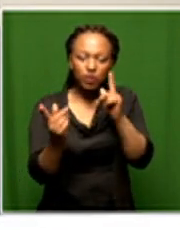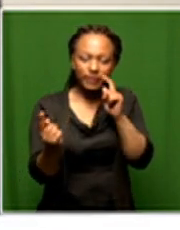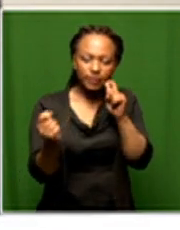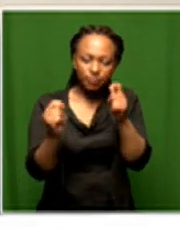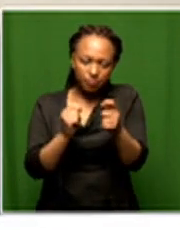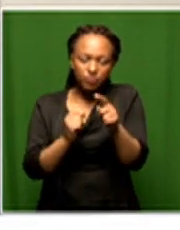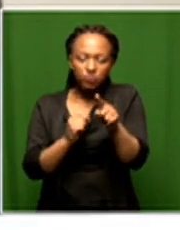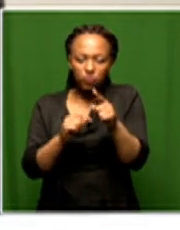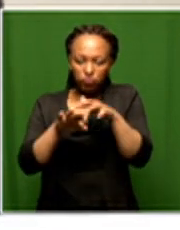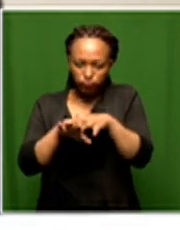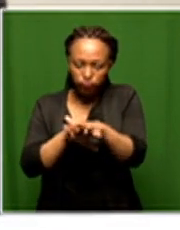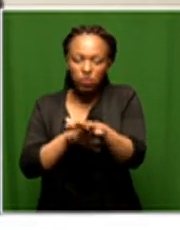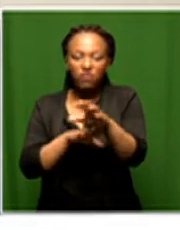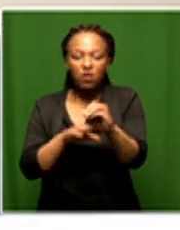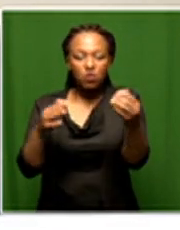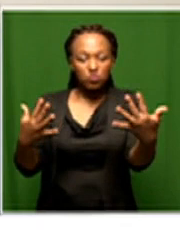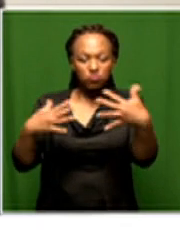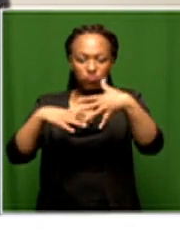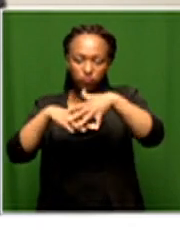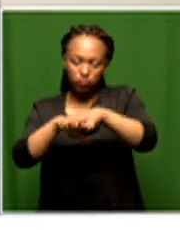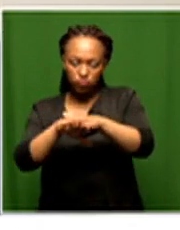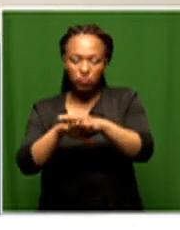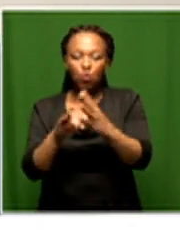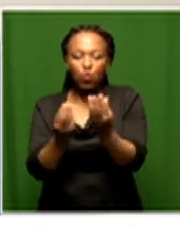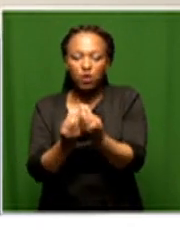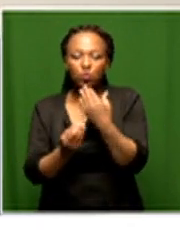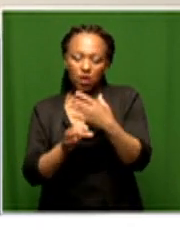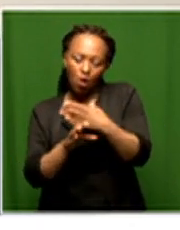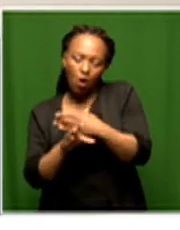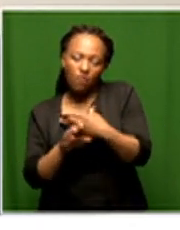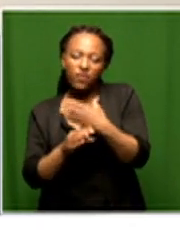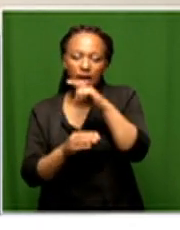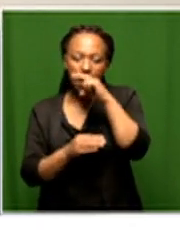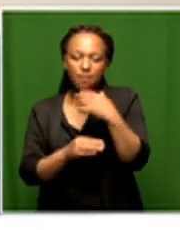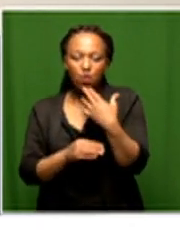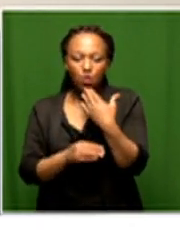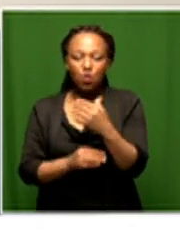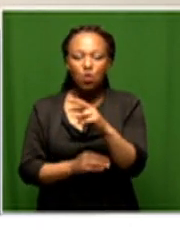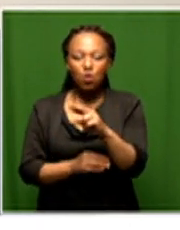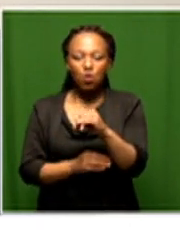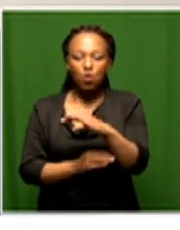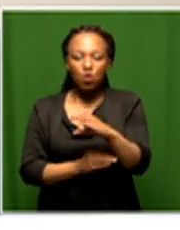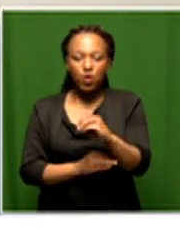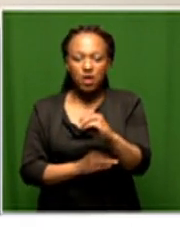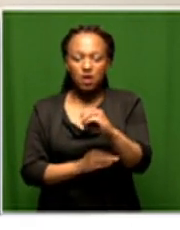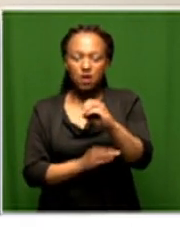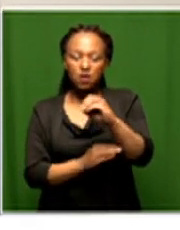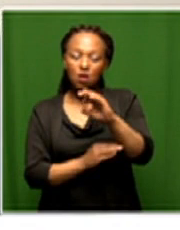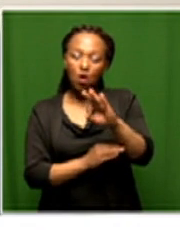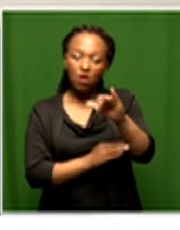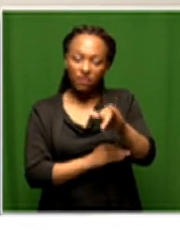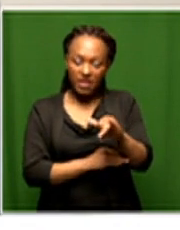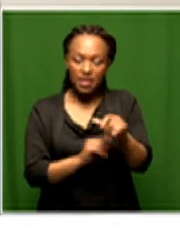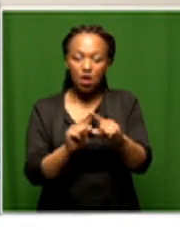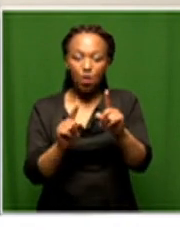in this case, it's kind of merged it with the brand RICOFFY. Sure. And I think that's what it is. It's sort of like